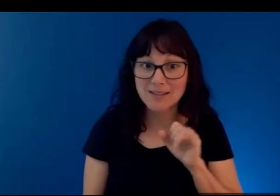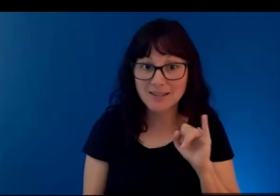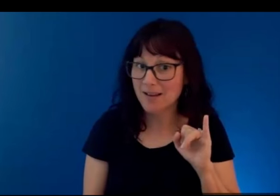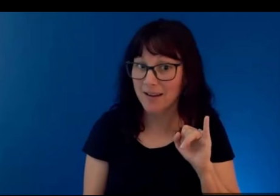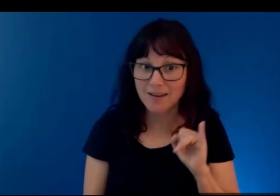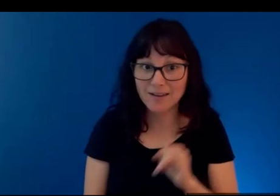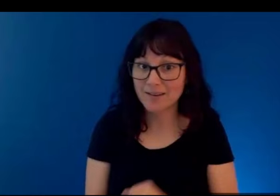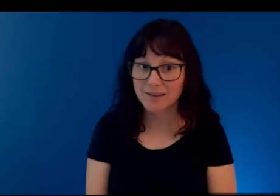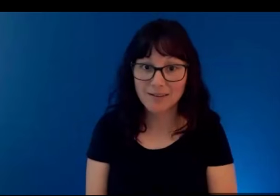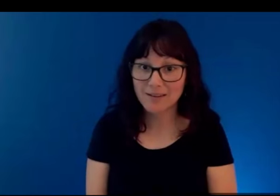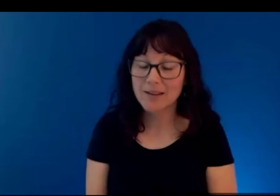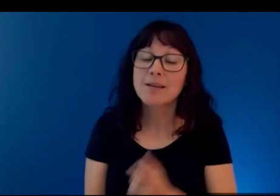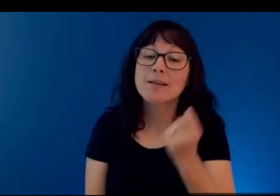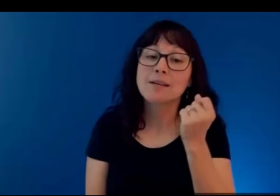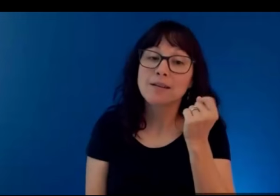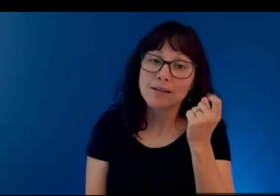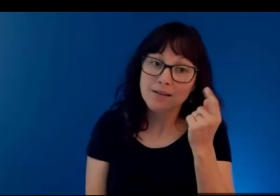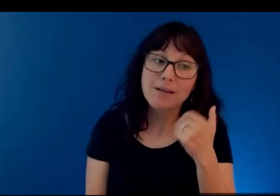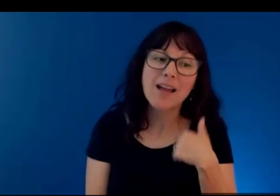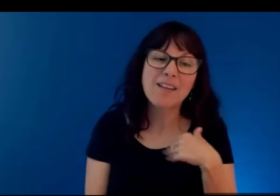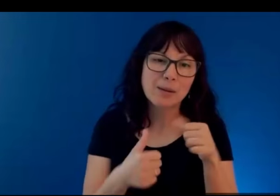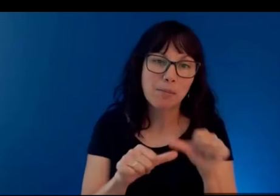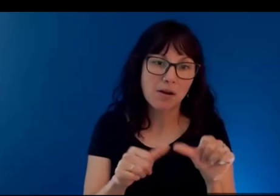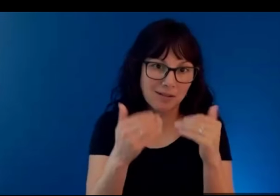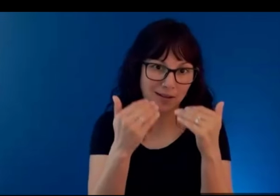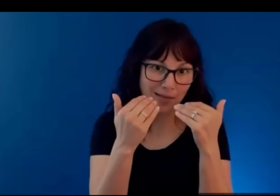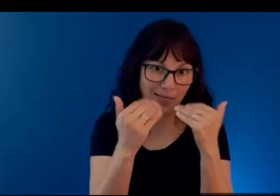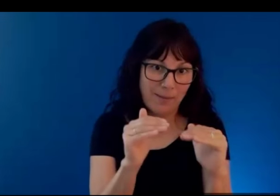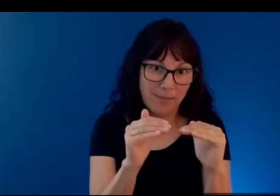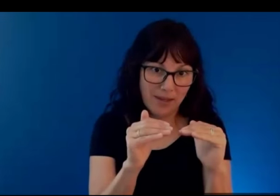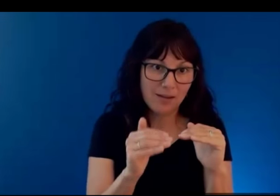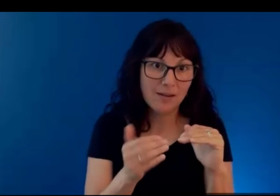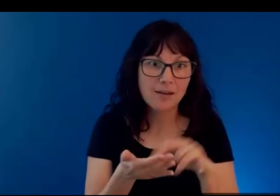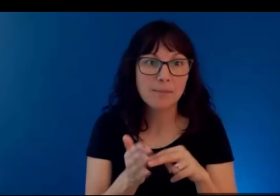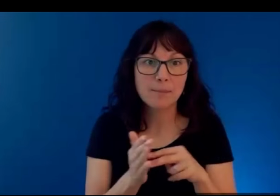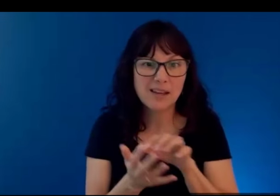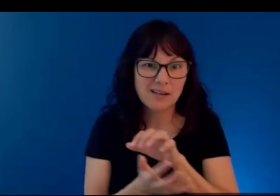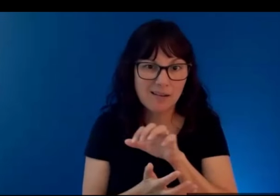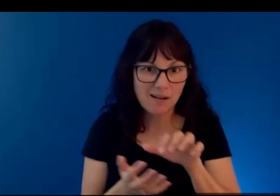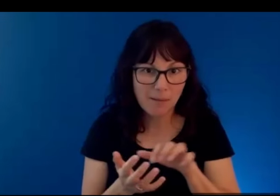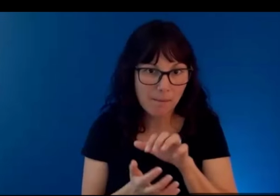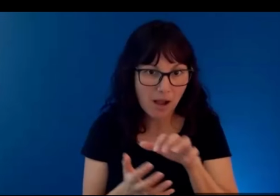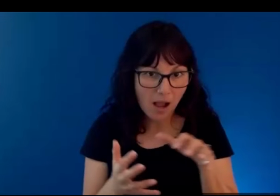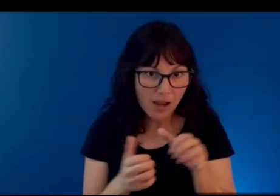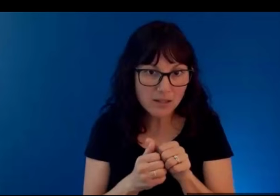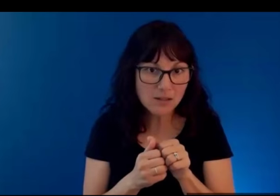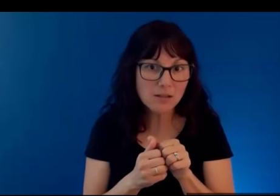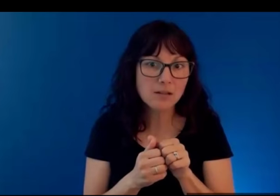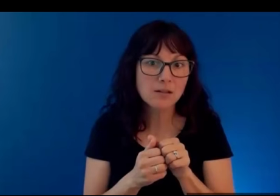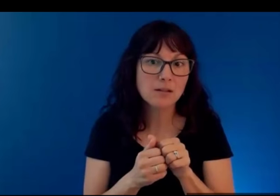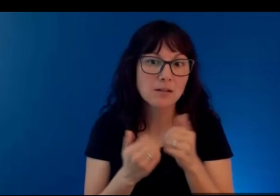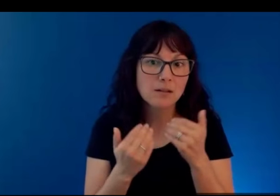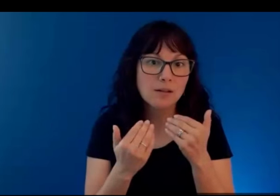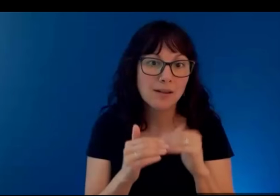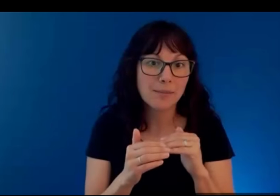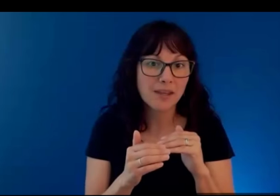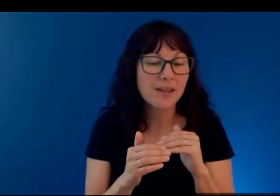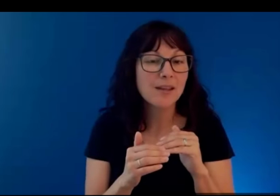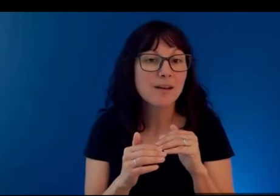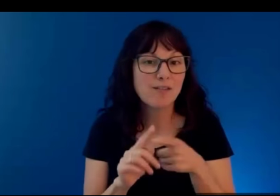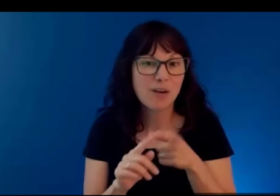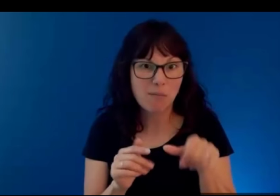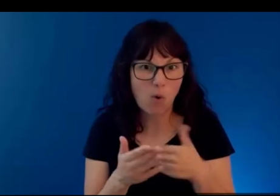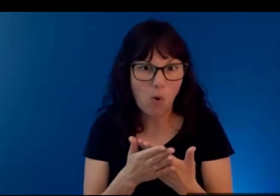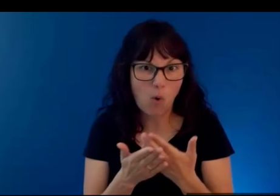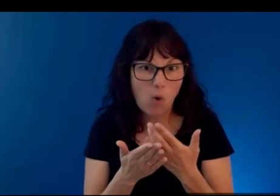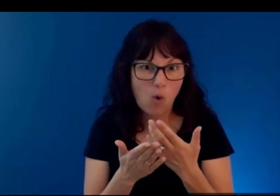SSI. Now, there is a deposit limit. So the combined deposits from all sources, and this slide has a typo. This has